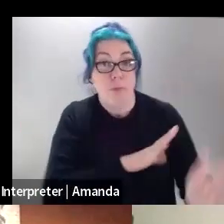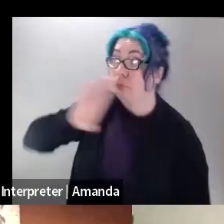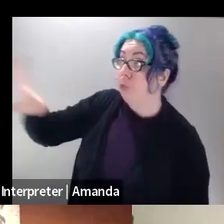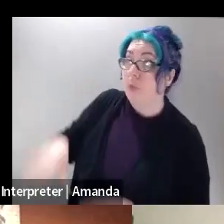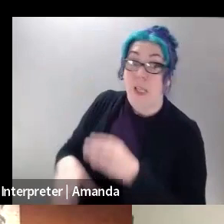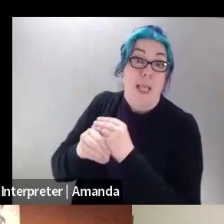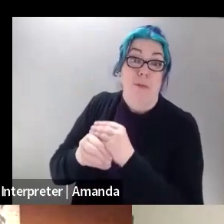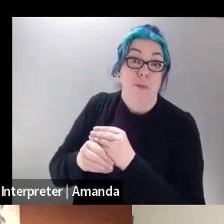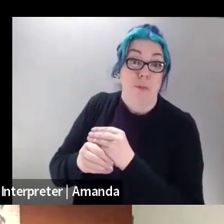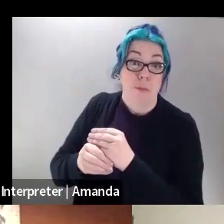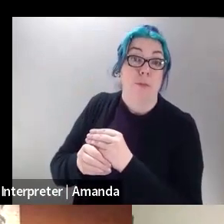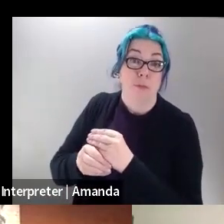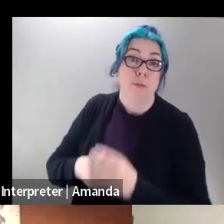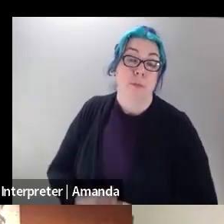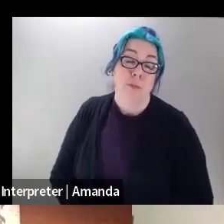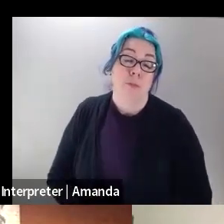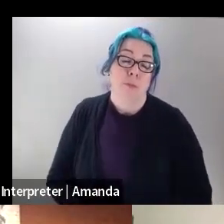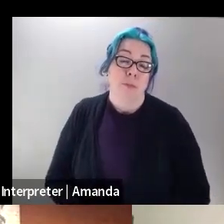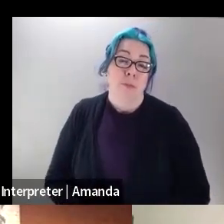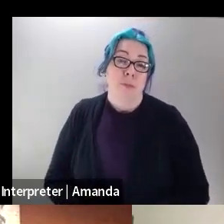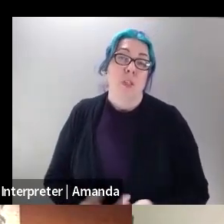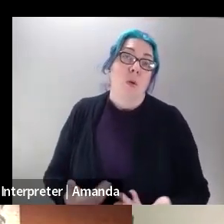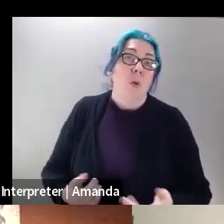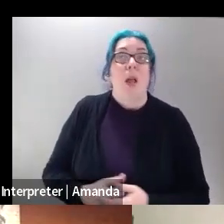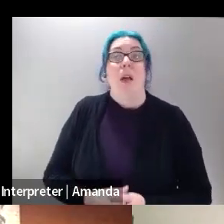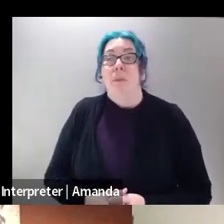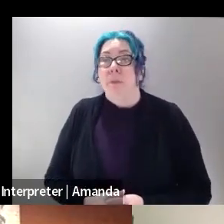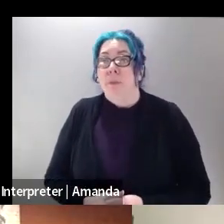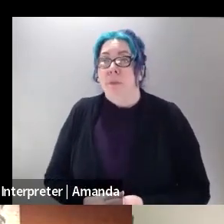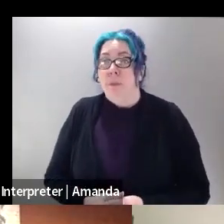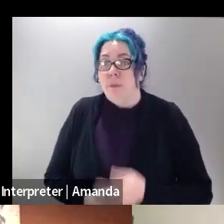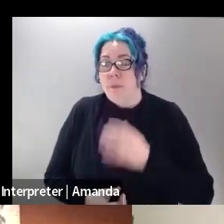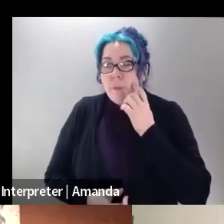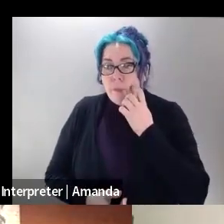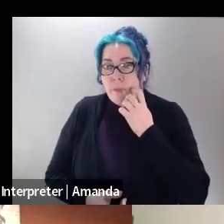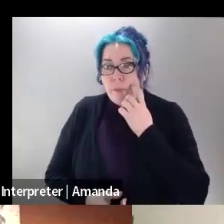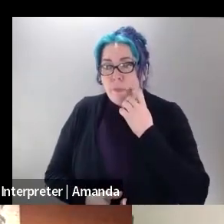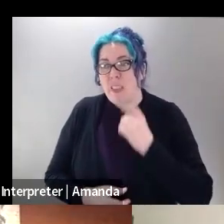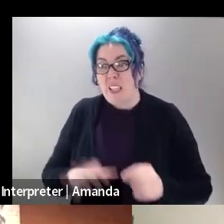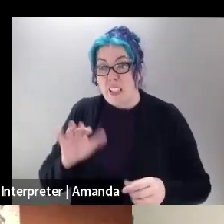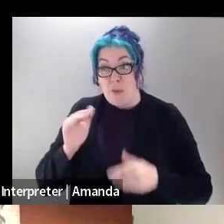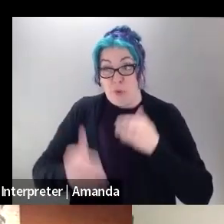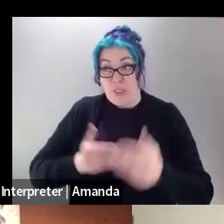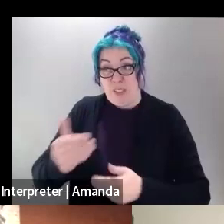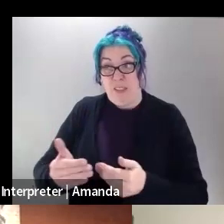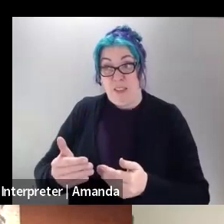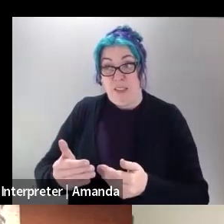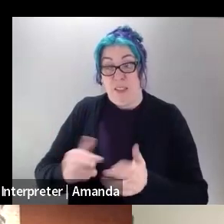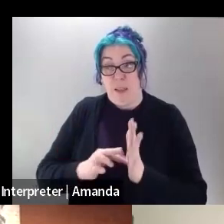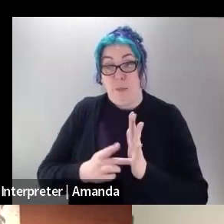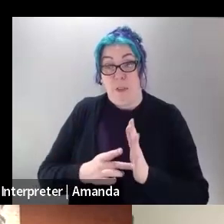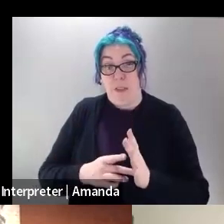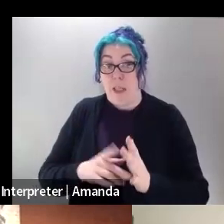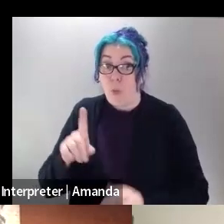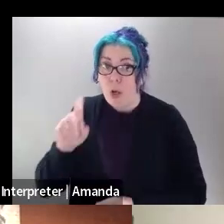Yeah, so you know, I don't know that ensures that everyone feels safe to share their